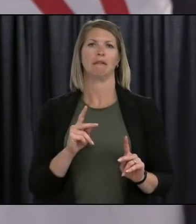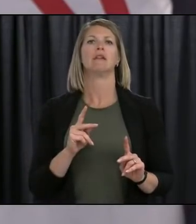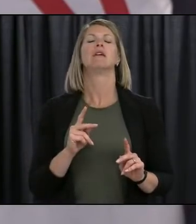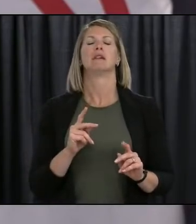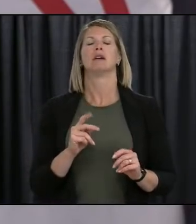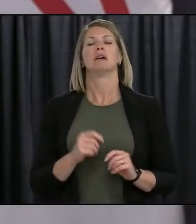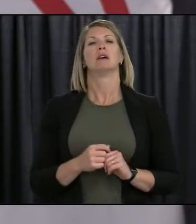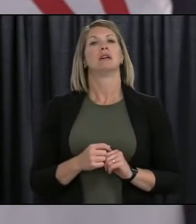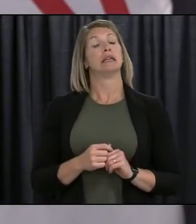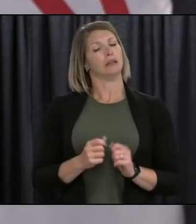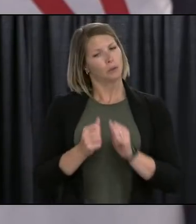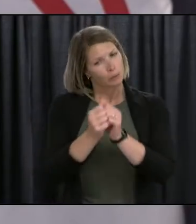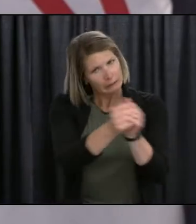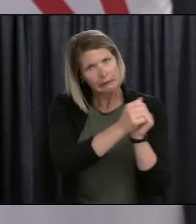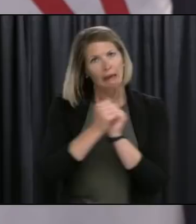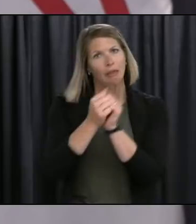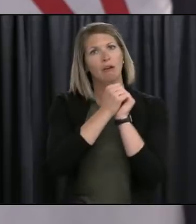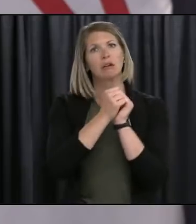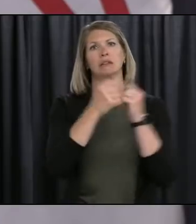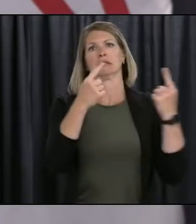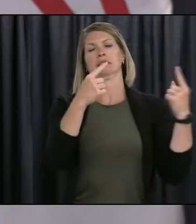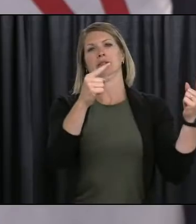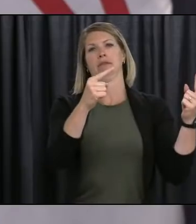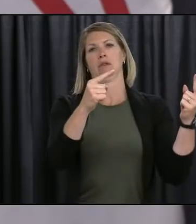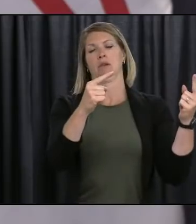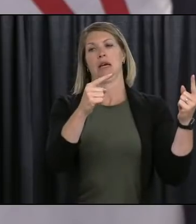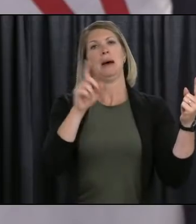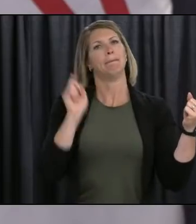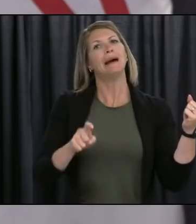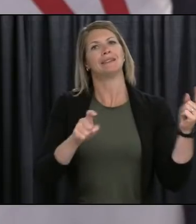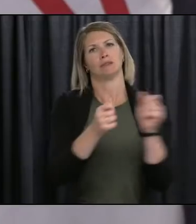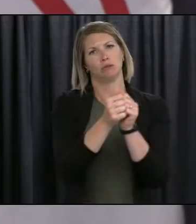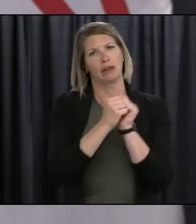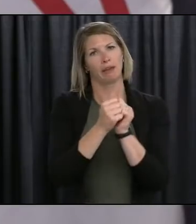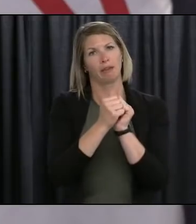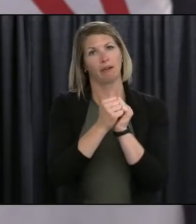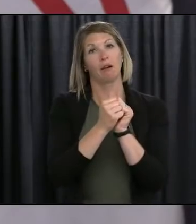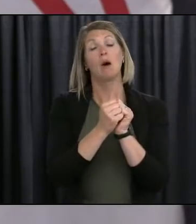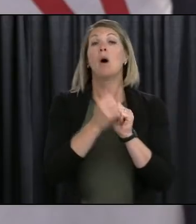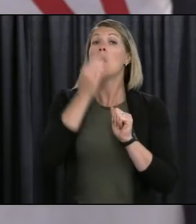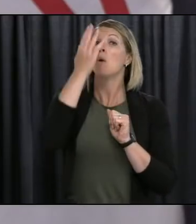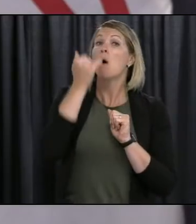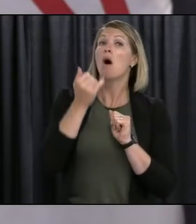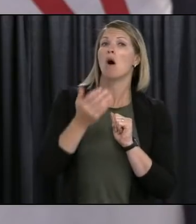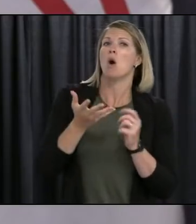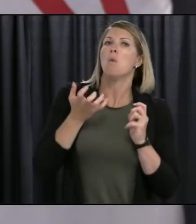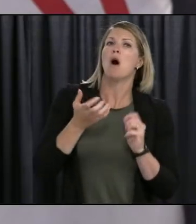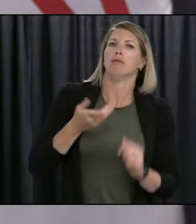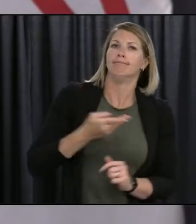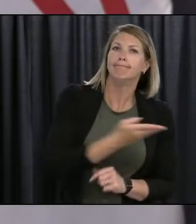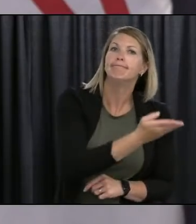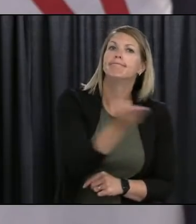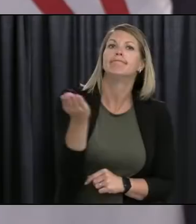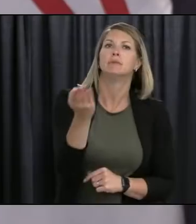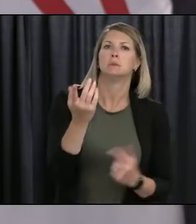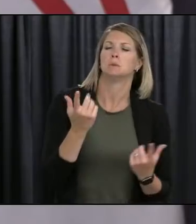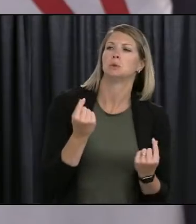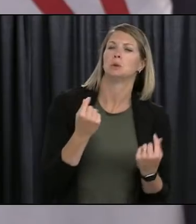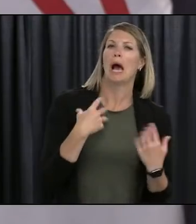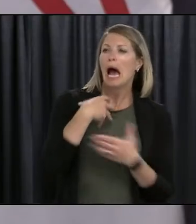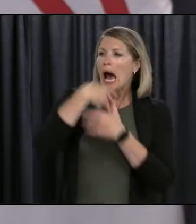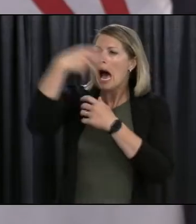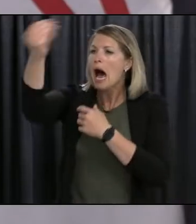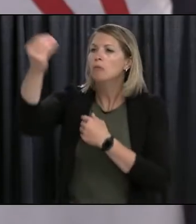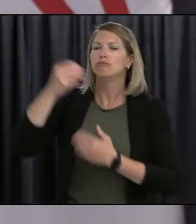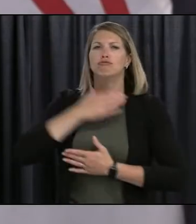together so that you can live comfortably around this virus. We know that we are stronger and we